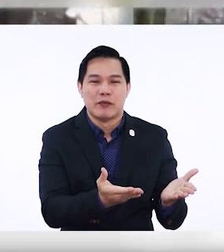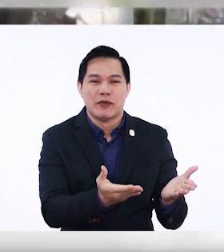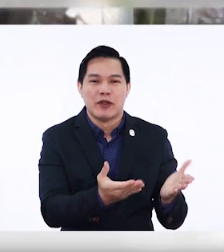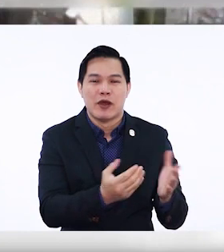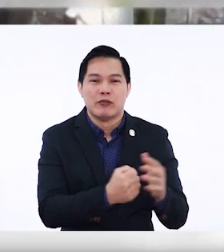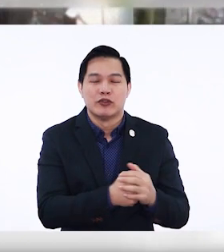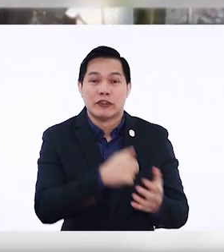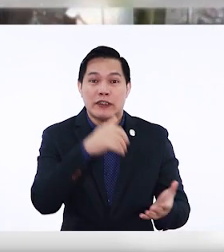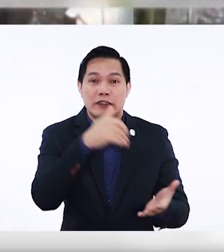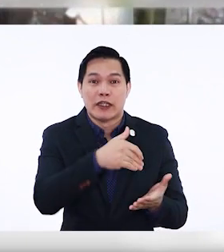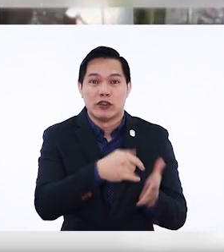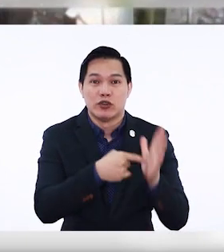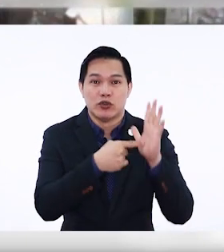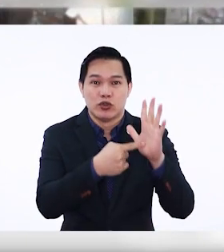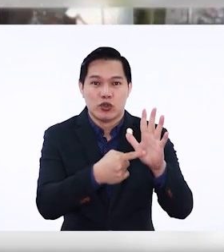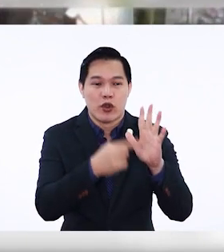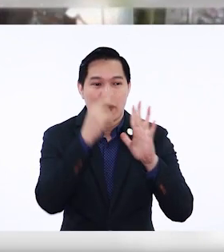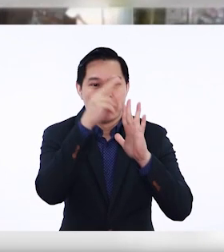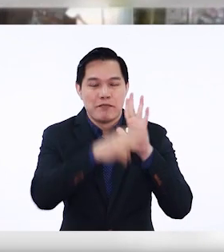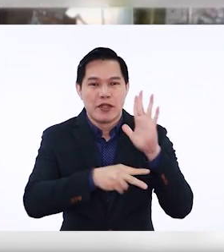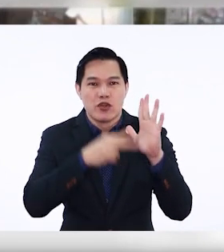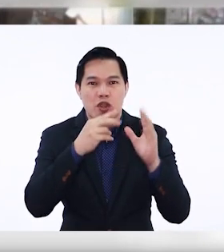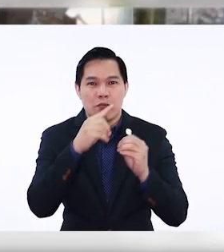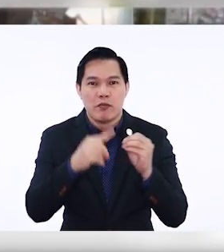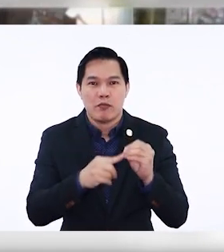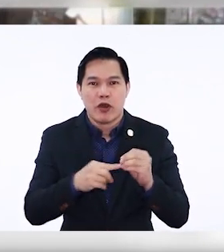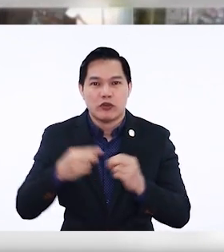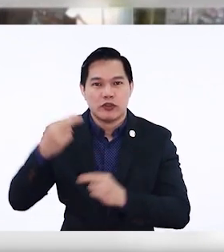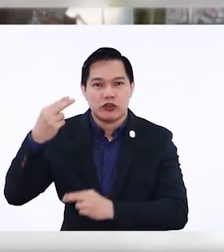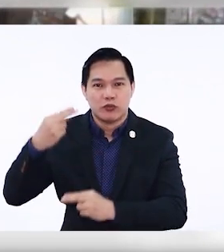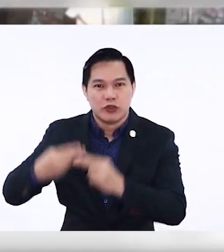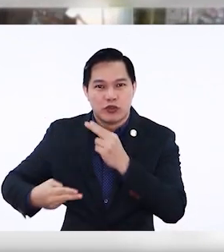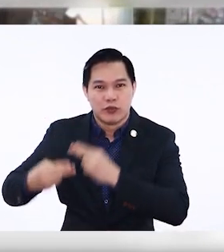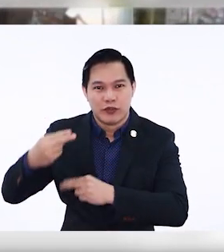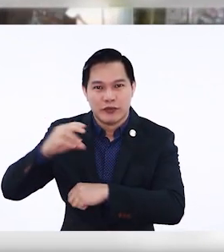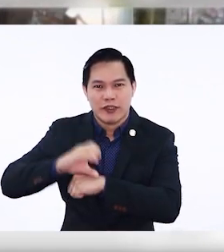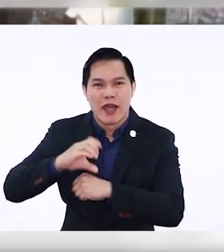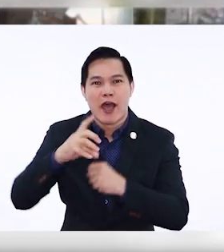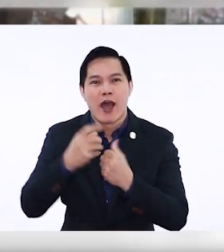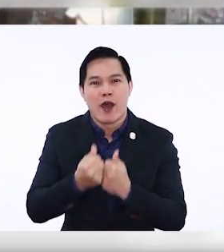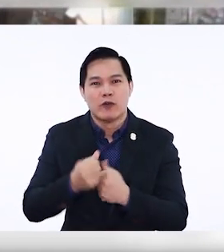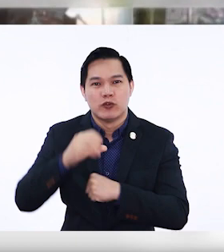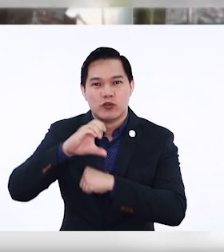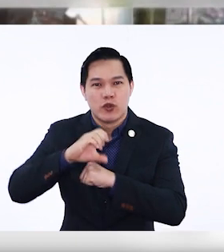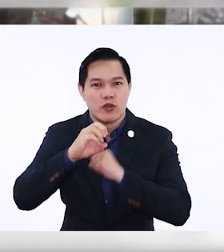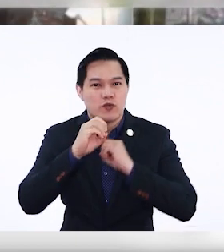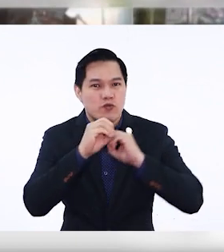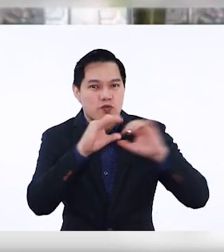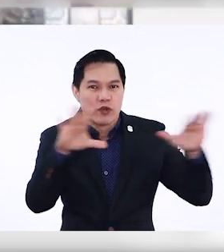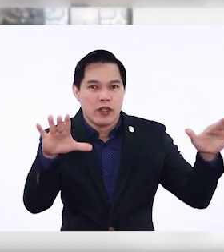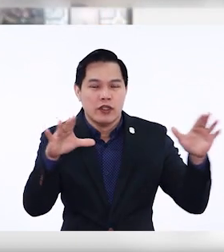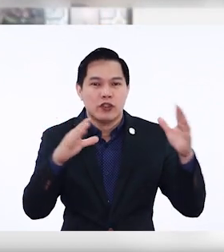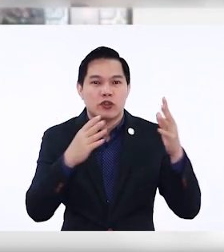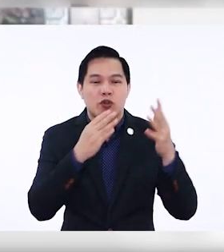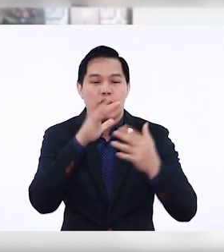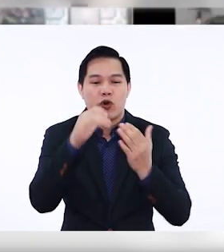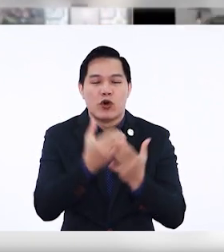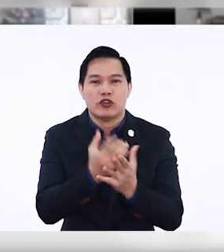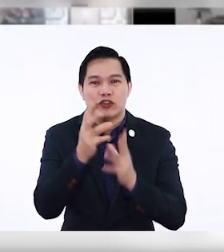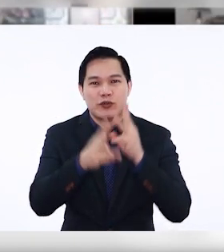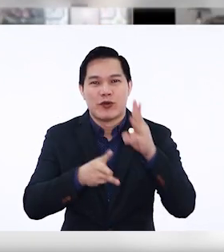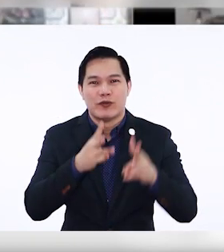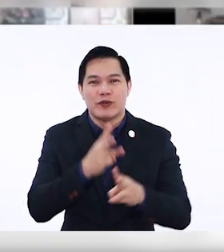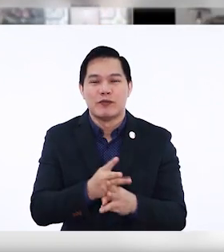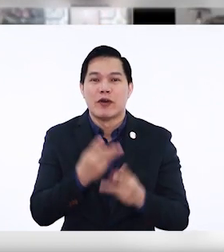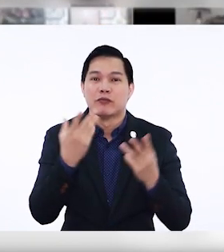study, they were shown a video presentation about the history of the church and how the church expands